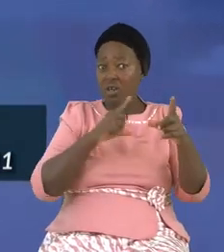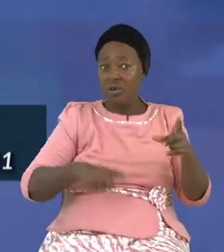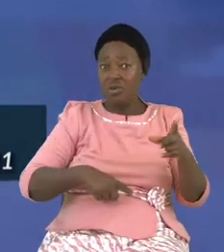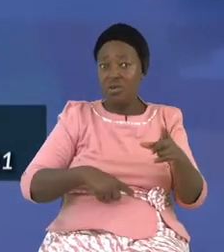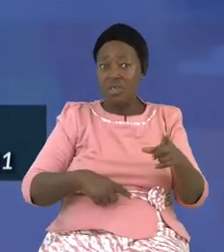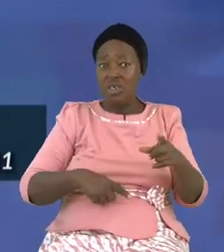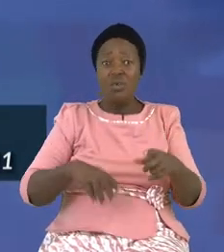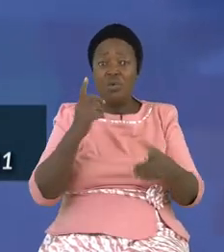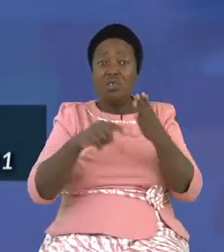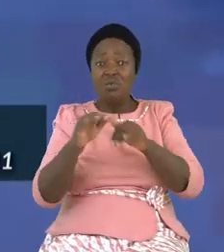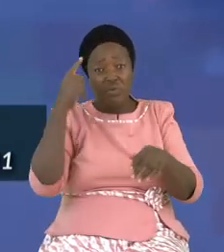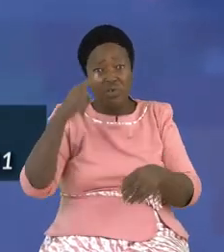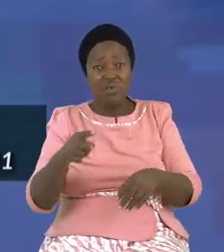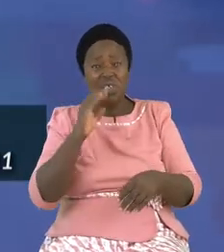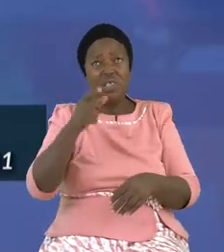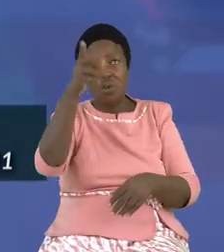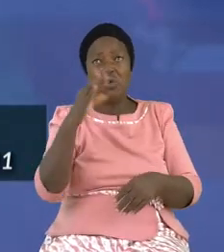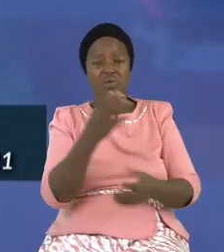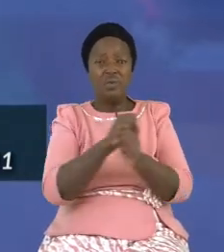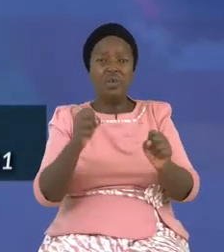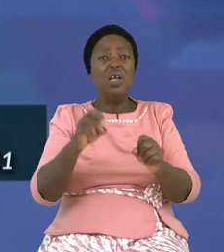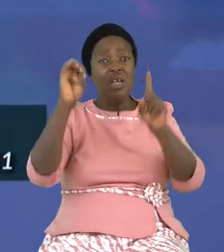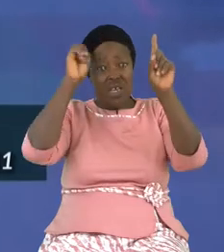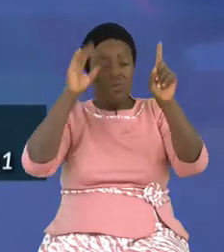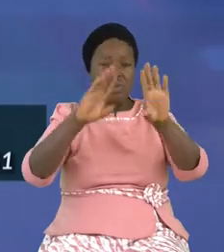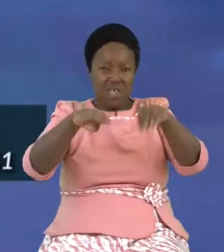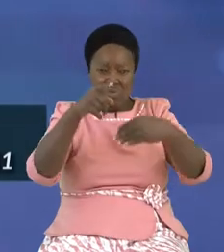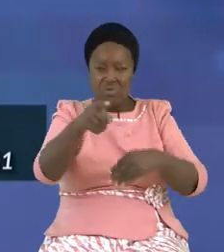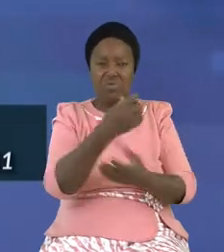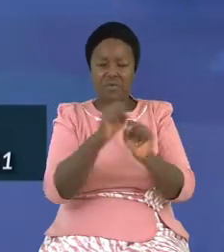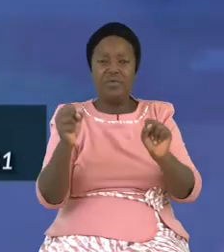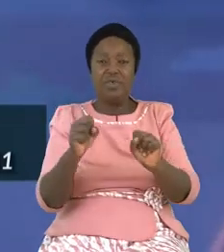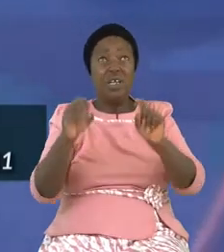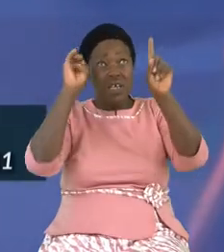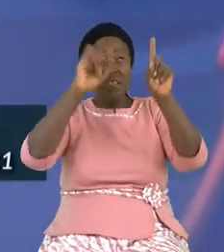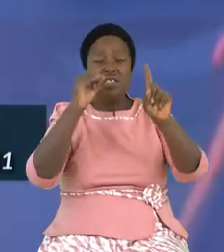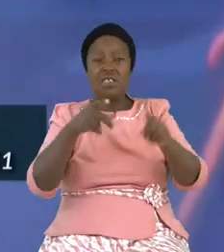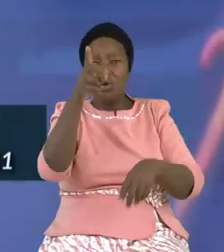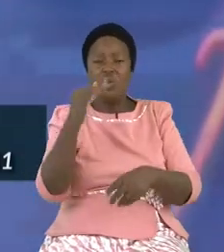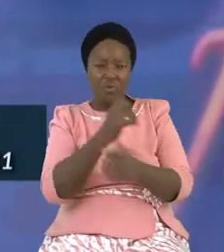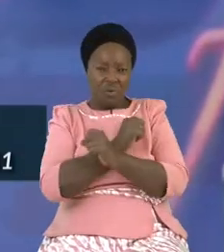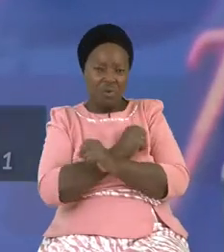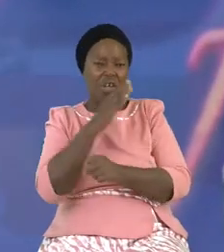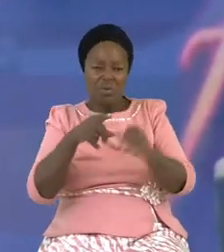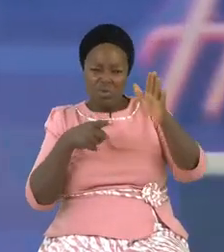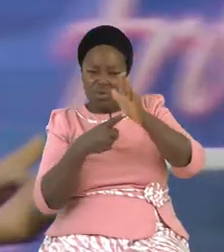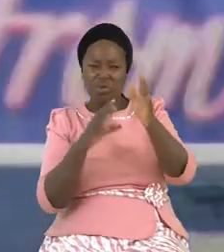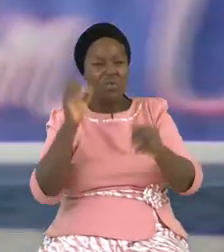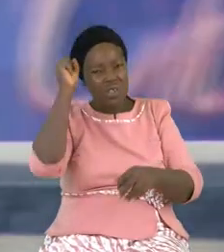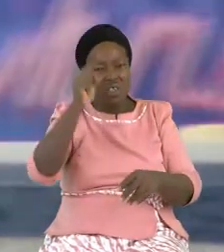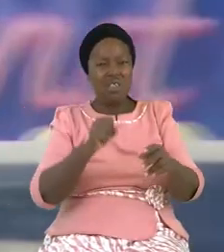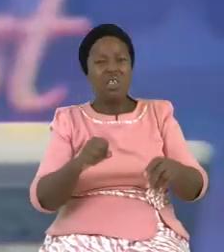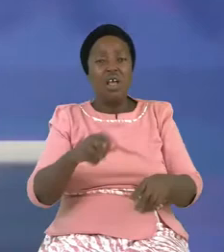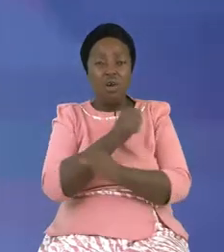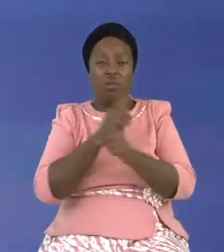God of salvation. He will give you salvation. Is the God of love. He will show his love to you. Is the God